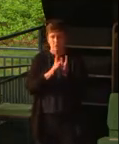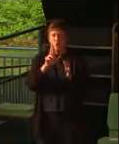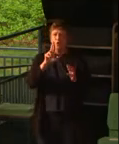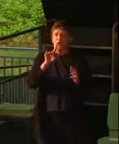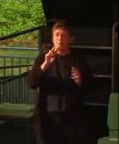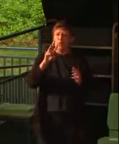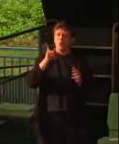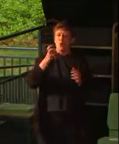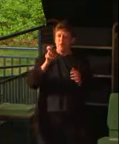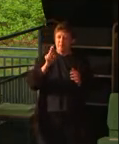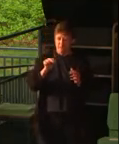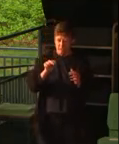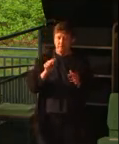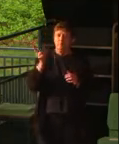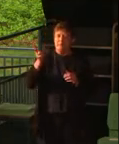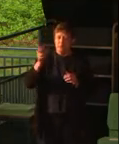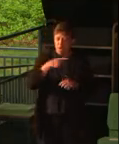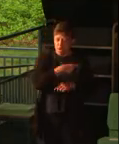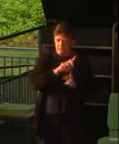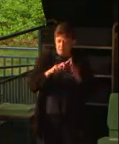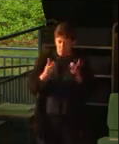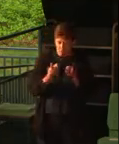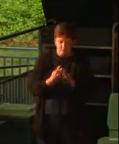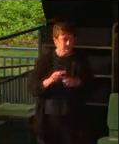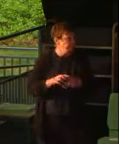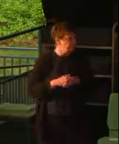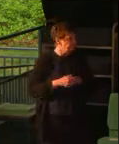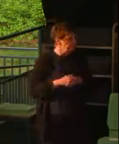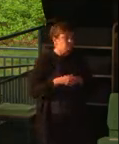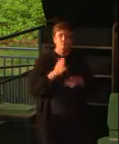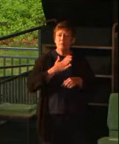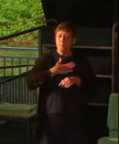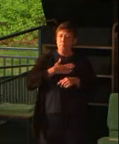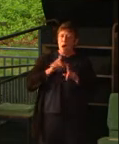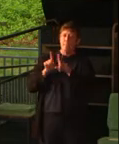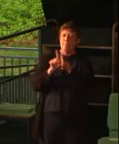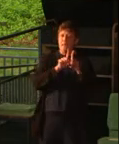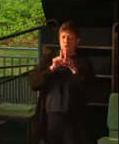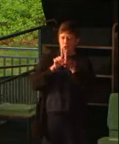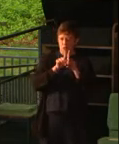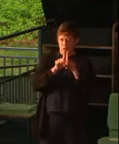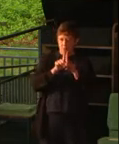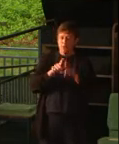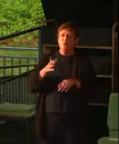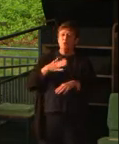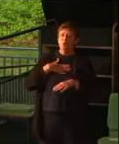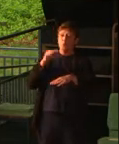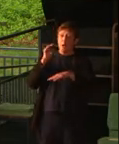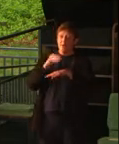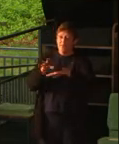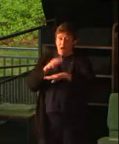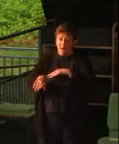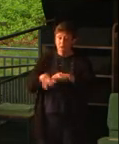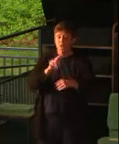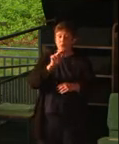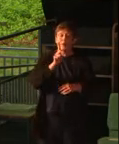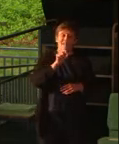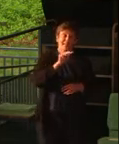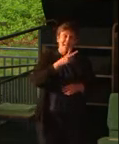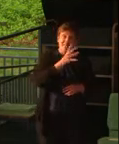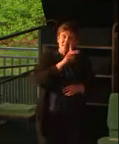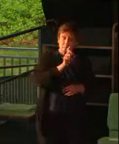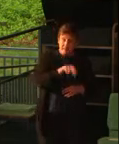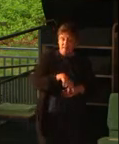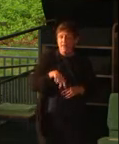my harshest critics and my most encouraging mentors. To my advisors, Dr. Nancy Benson and Christina